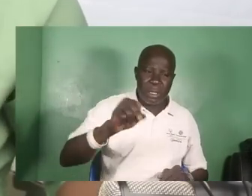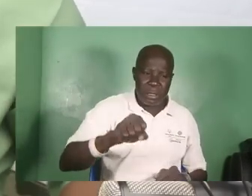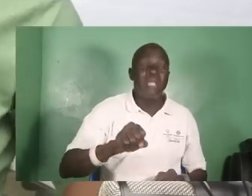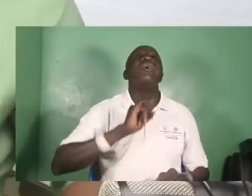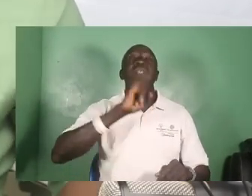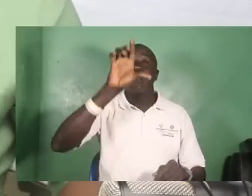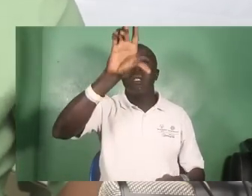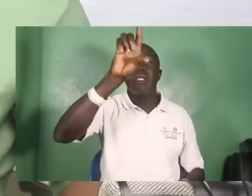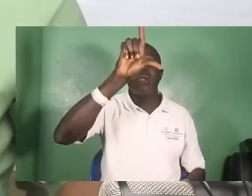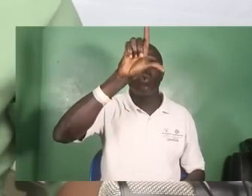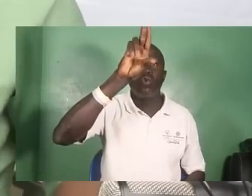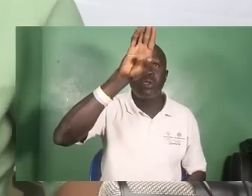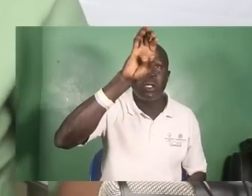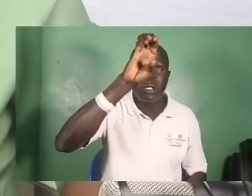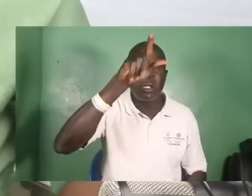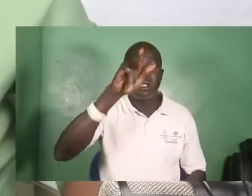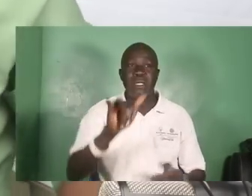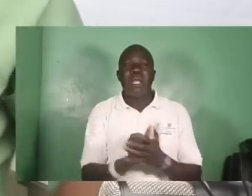20,000 Bẹ́ẹ̀ni. Lọ́kì bẹ́ẹ̀.